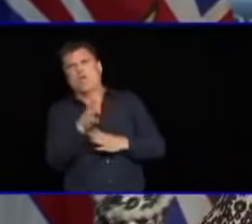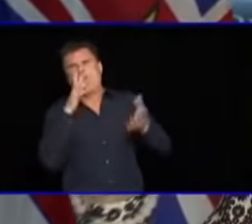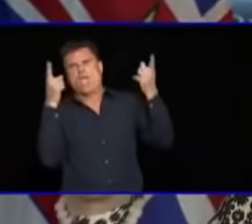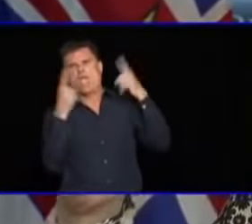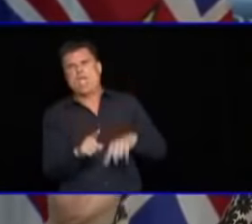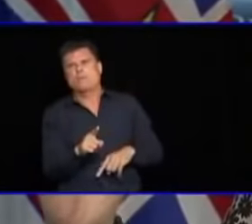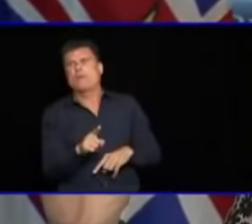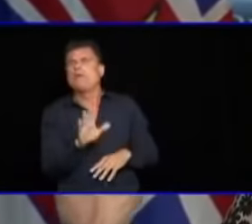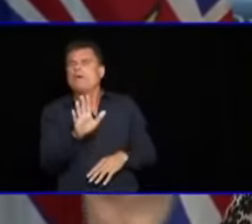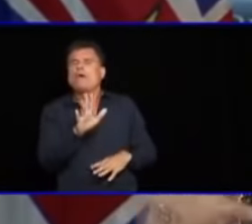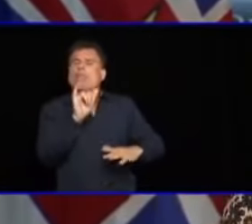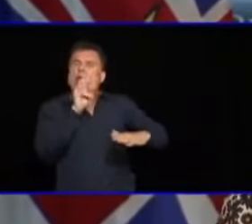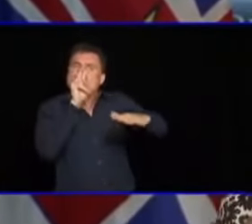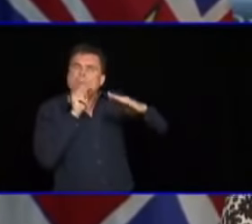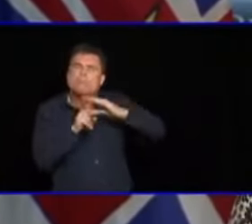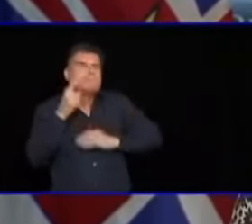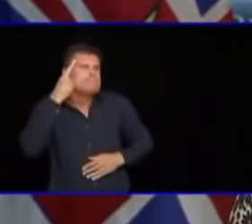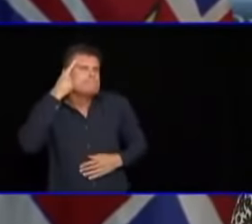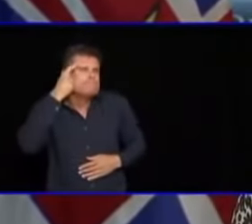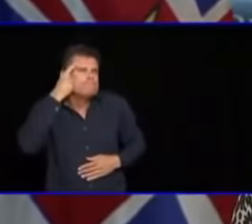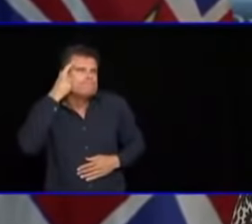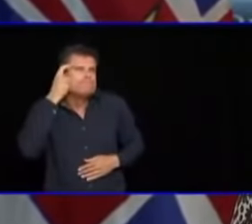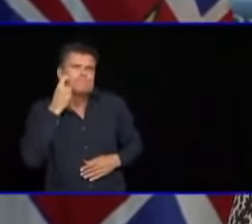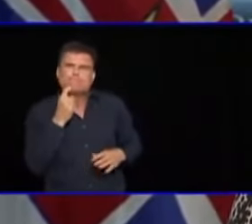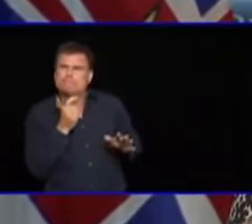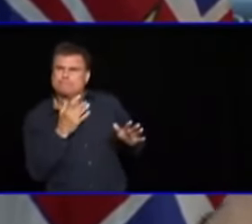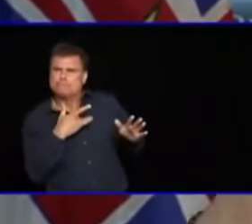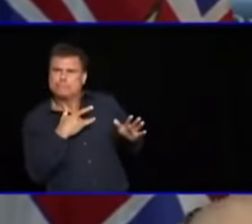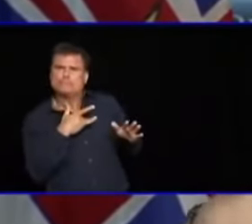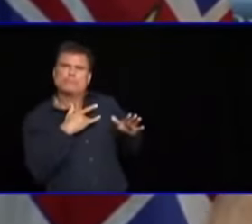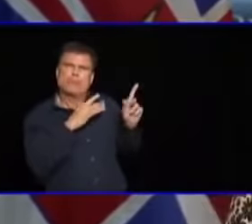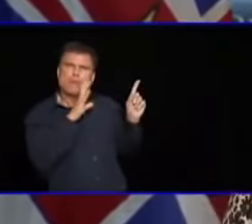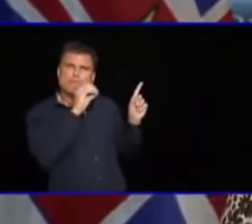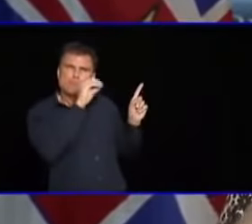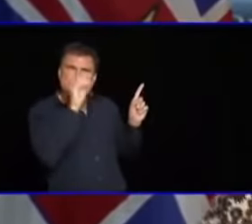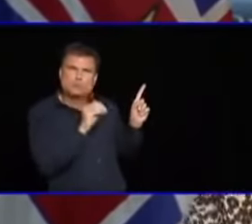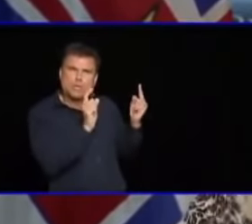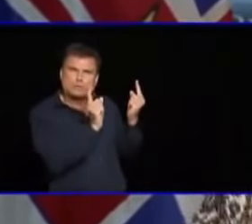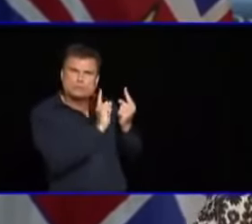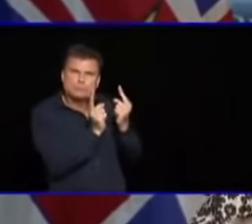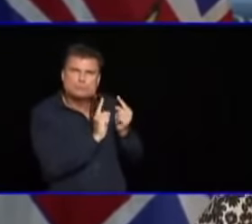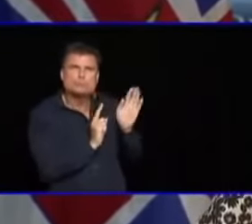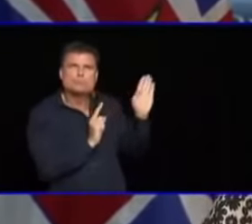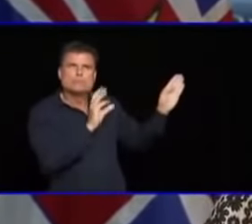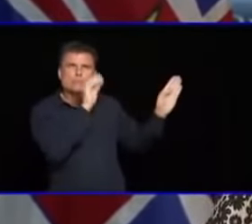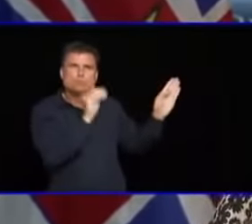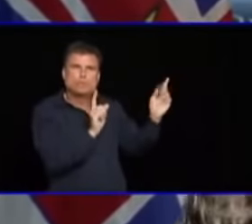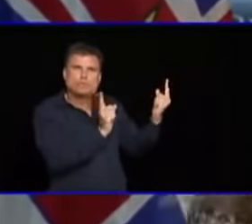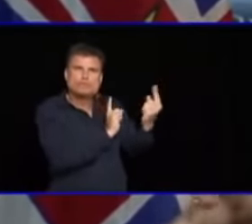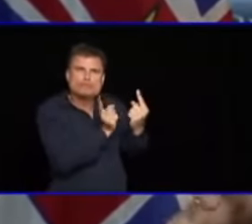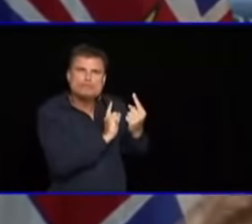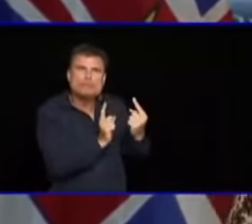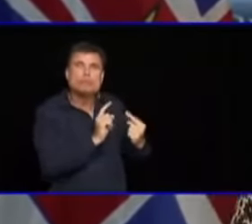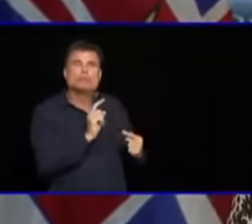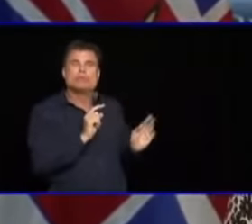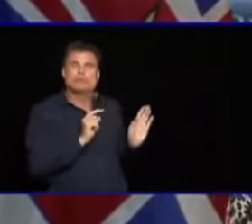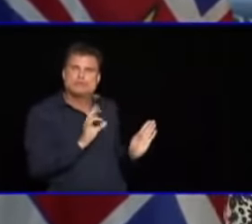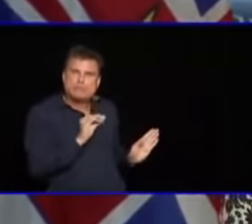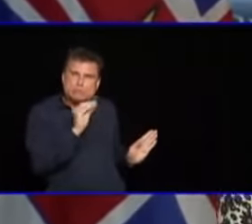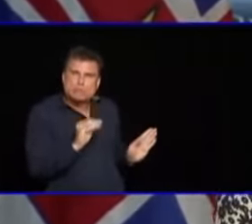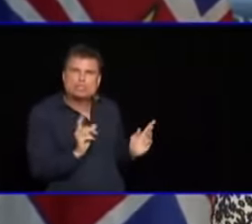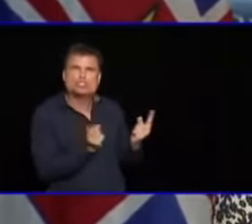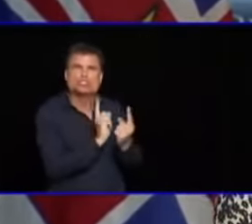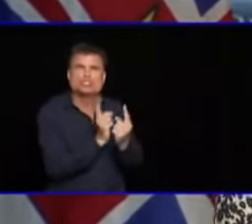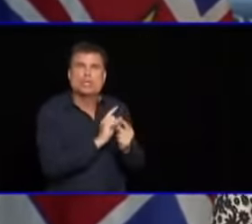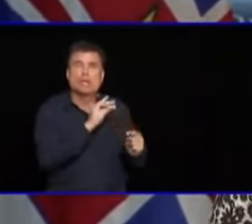to bend that curve down. And what it tells us is that, yes, with what we're doing, we're in that fine balance. So you need to take that